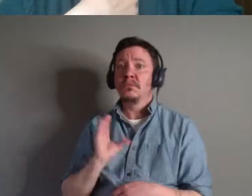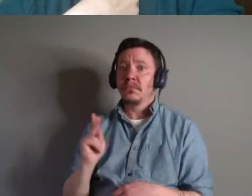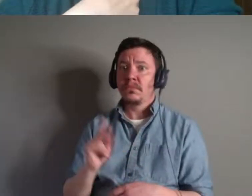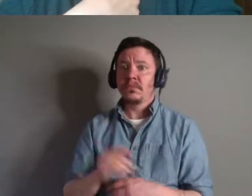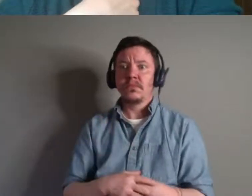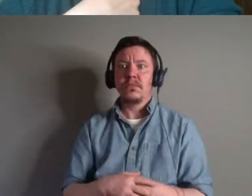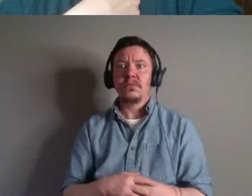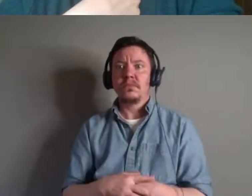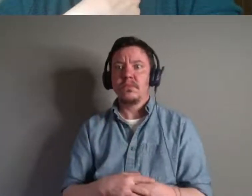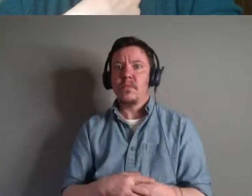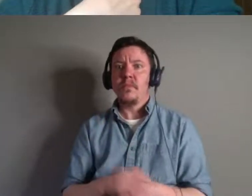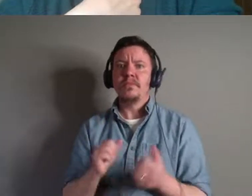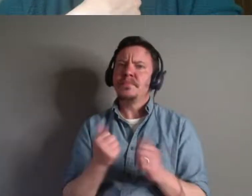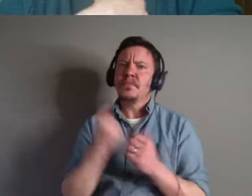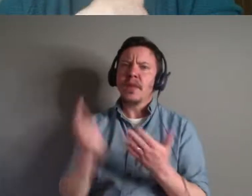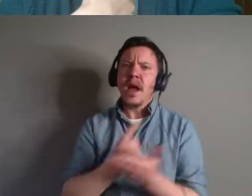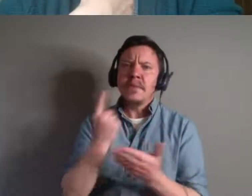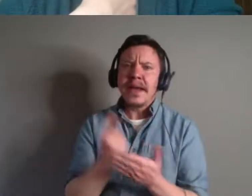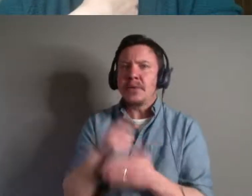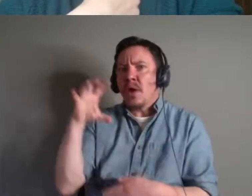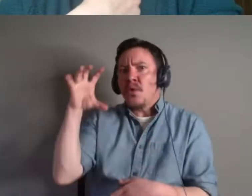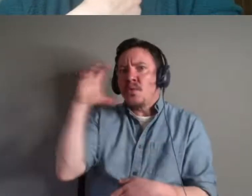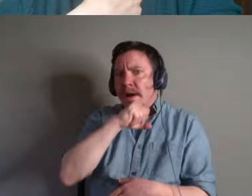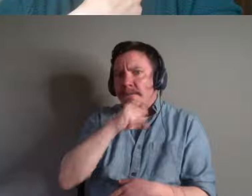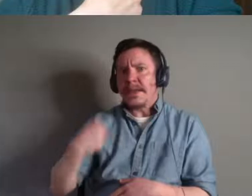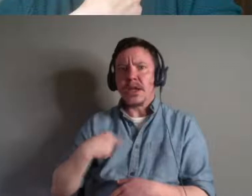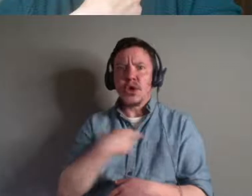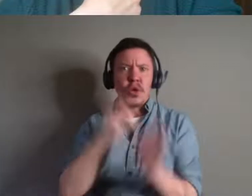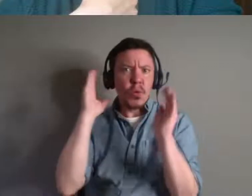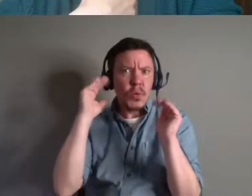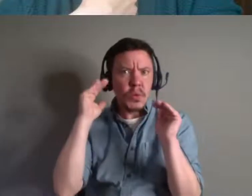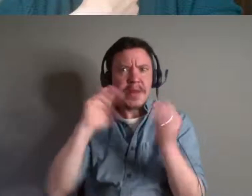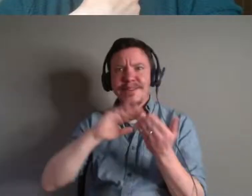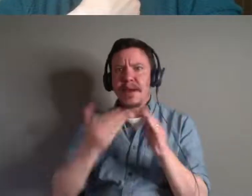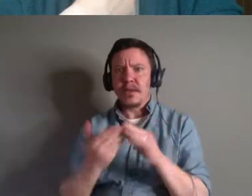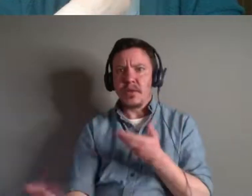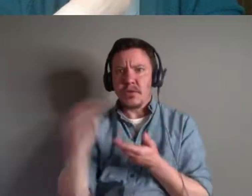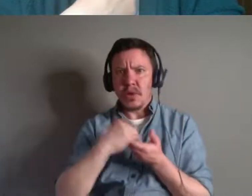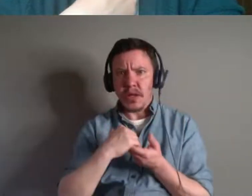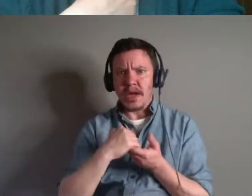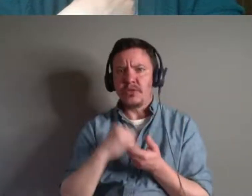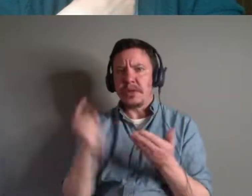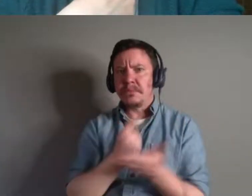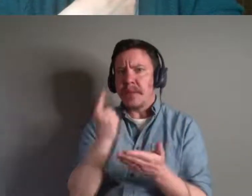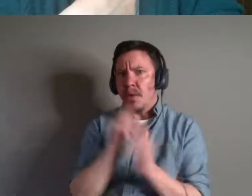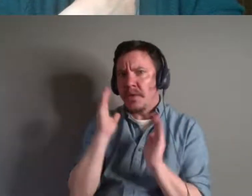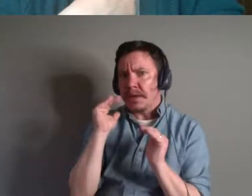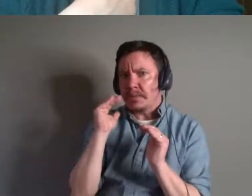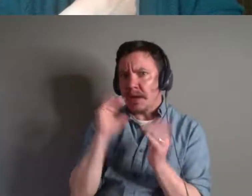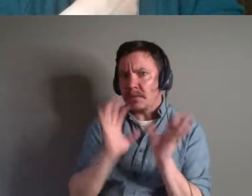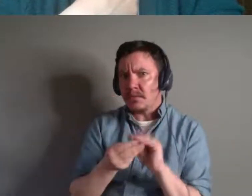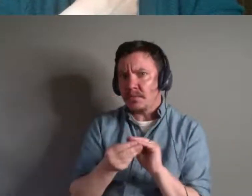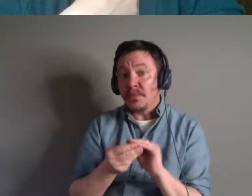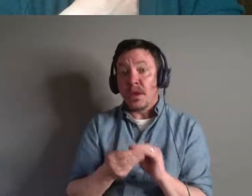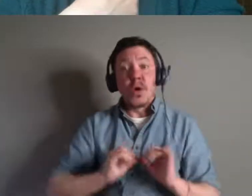How many hours roughly would we expect for the community engagement piece? That is all